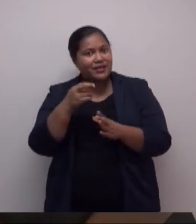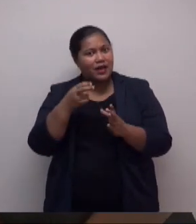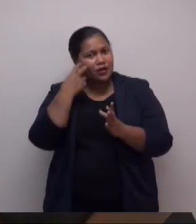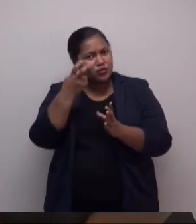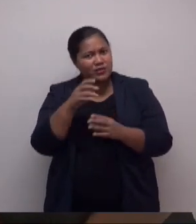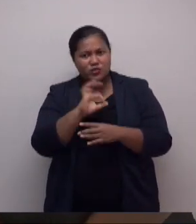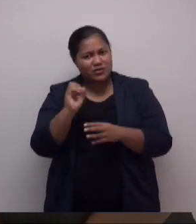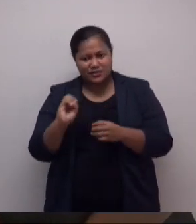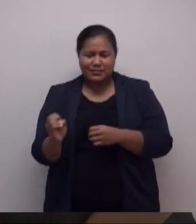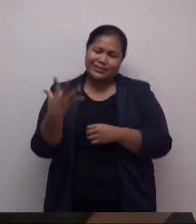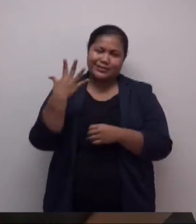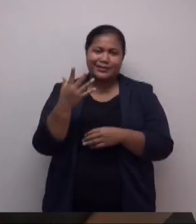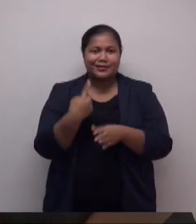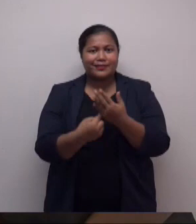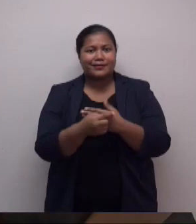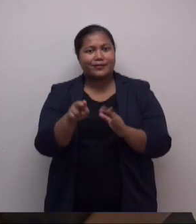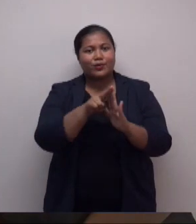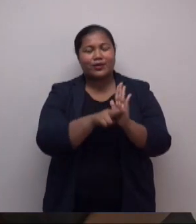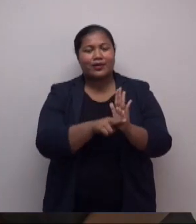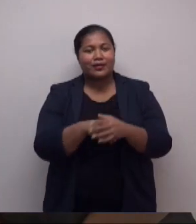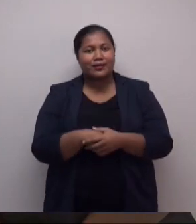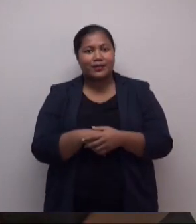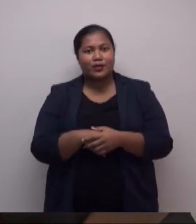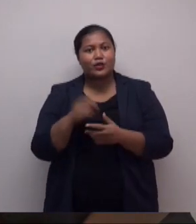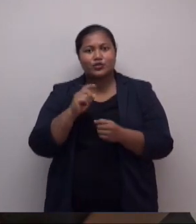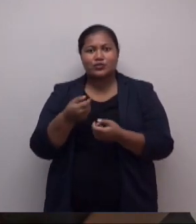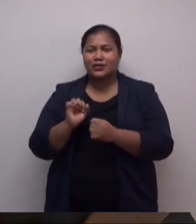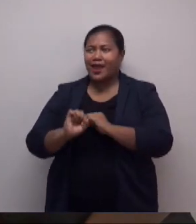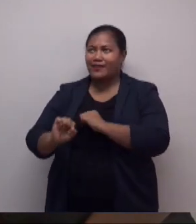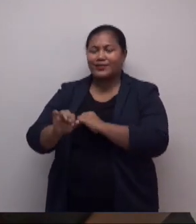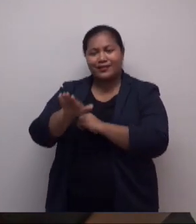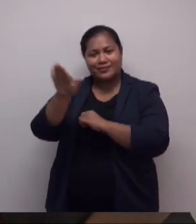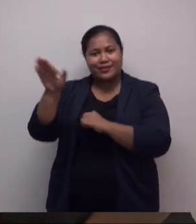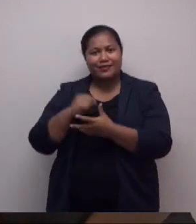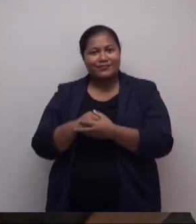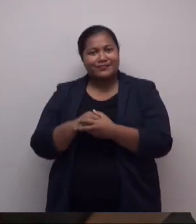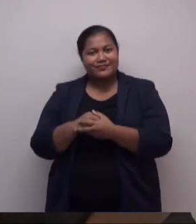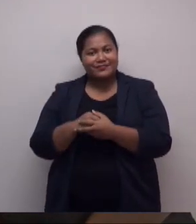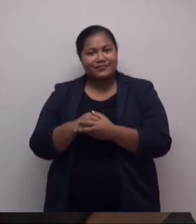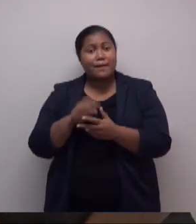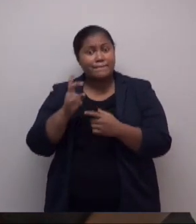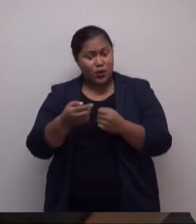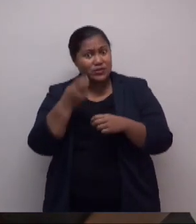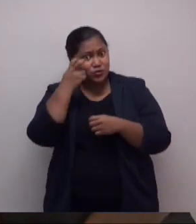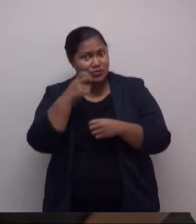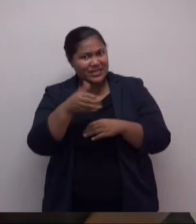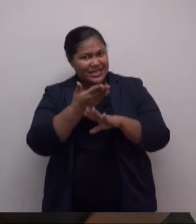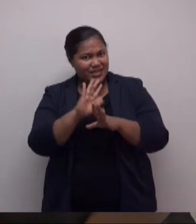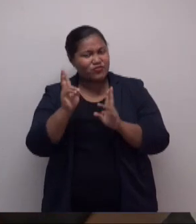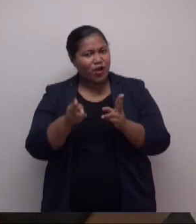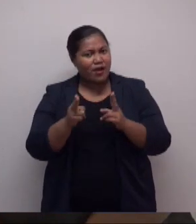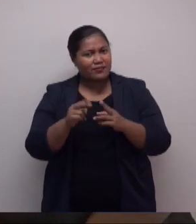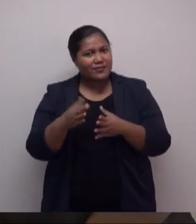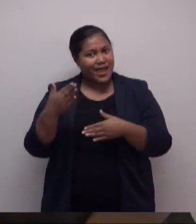in our hotels, we have to attract them. And our tourists in this new normal are health and